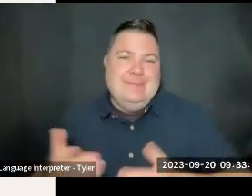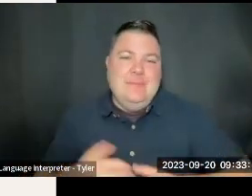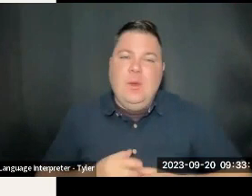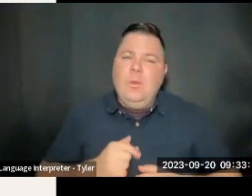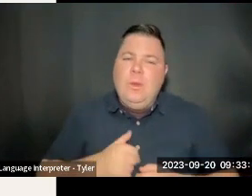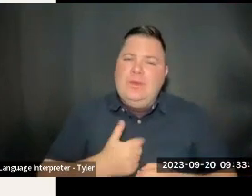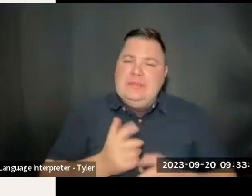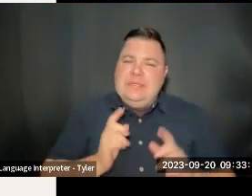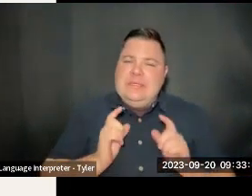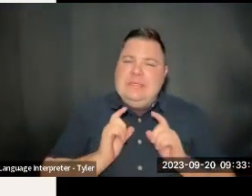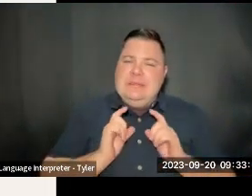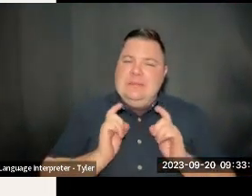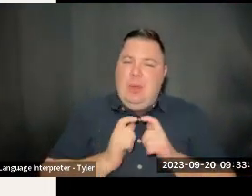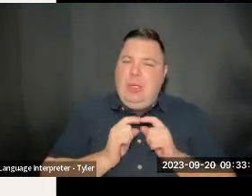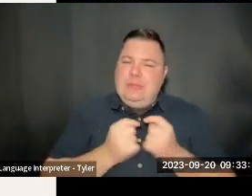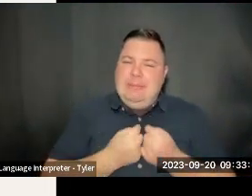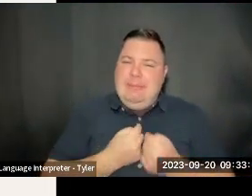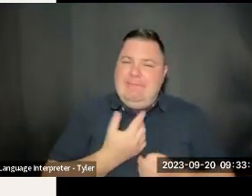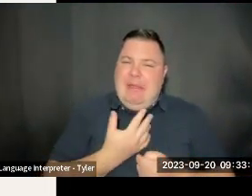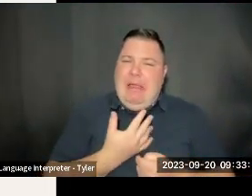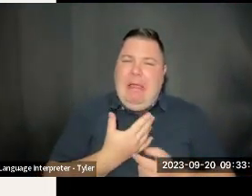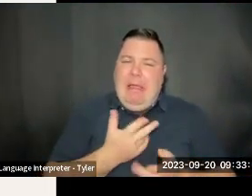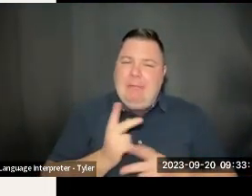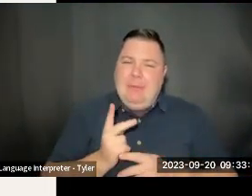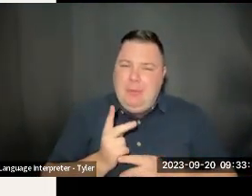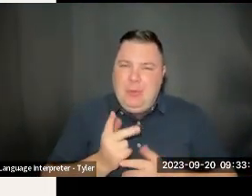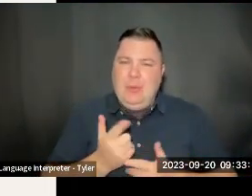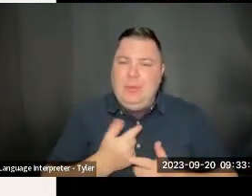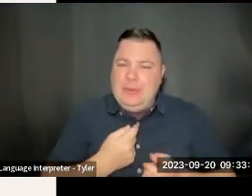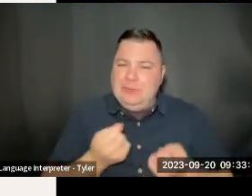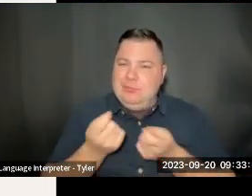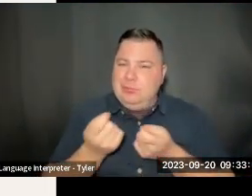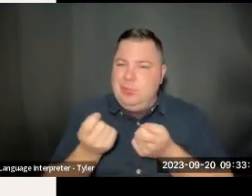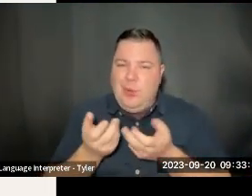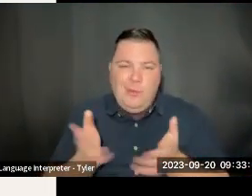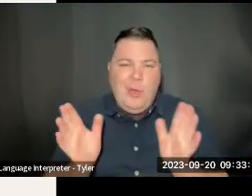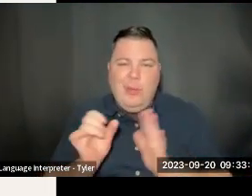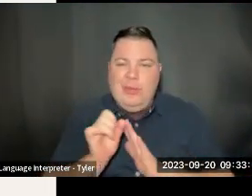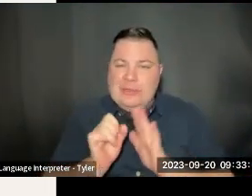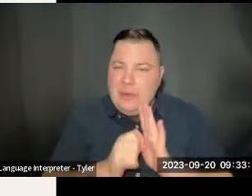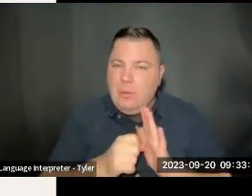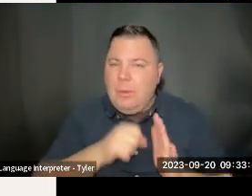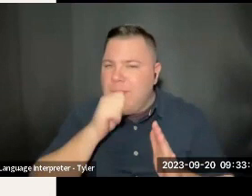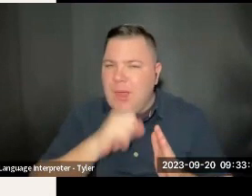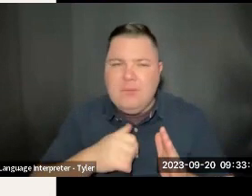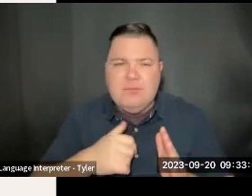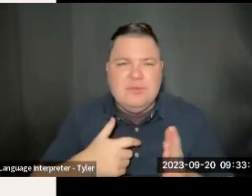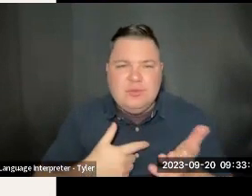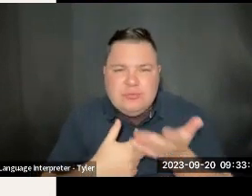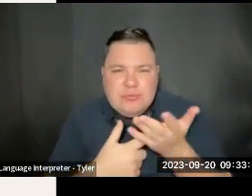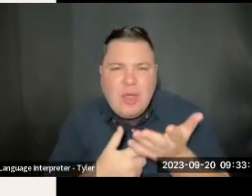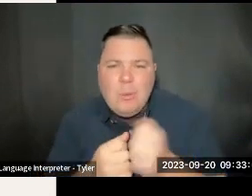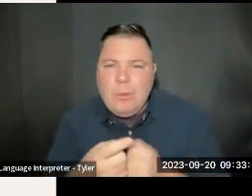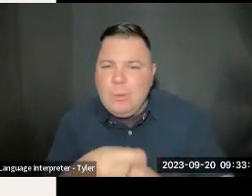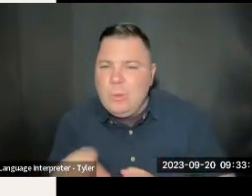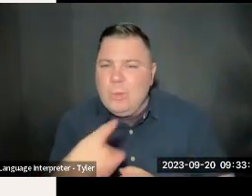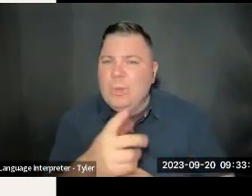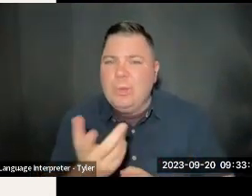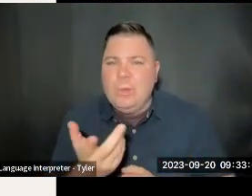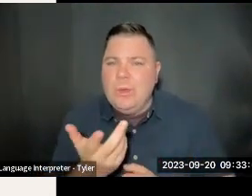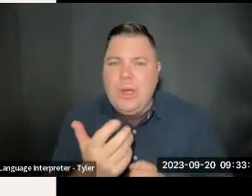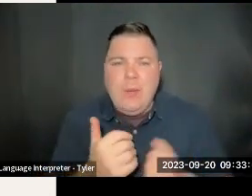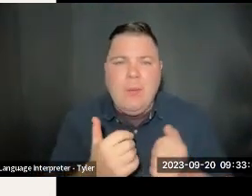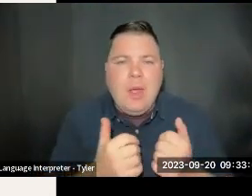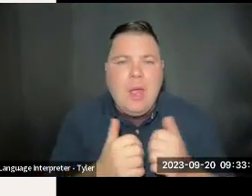that help to manage and administer this program around the state. And we would love to have conversation with you about what